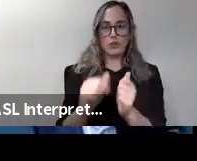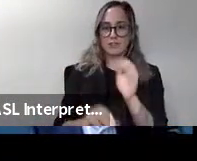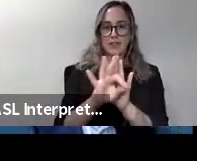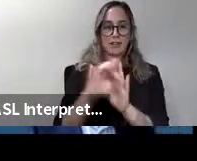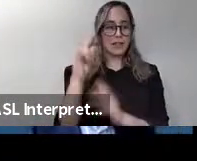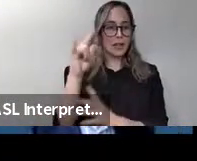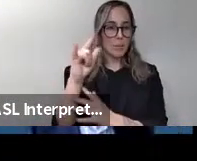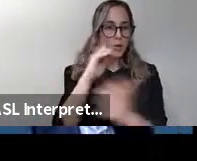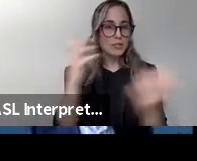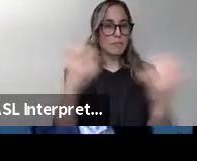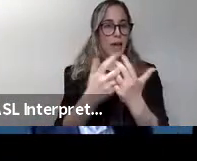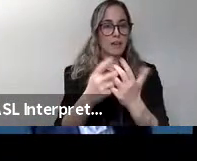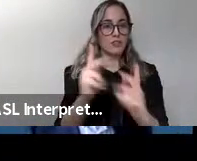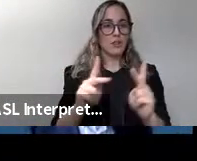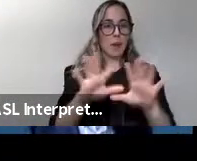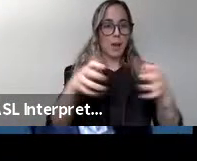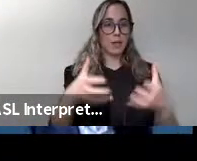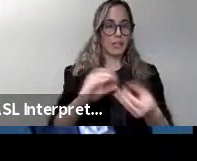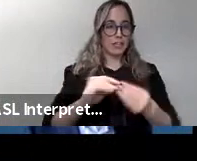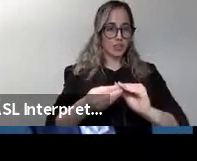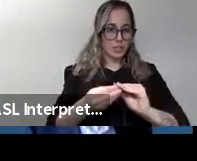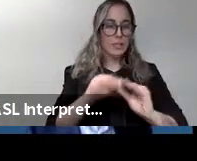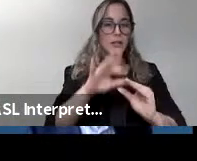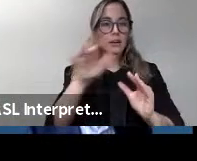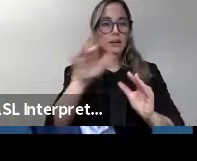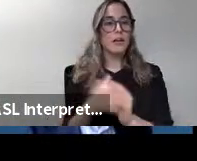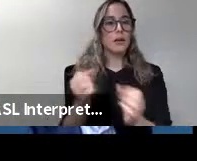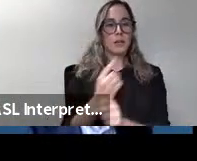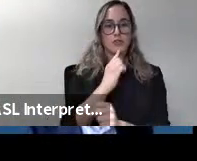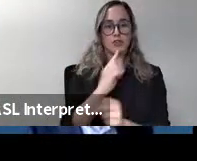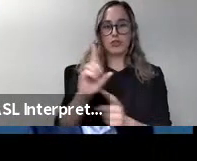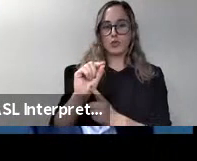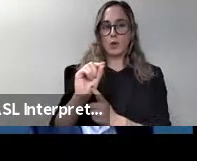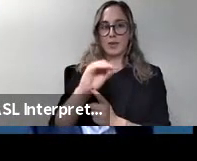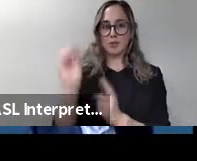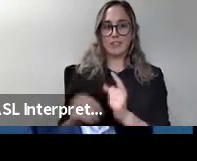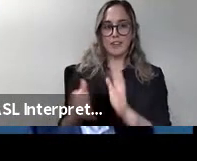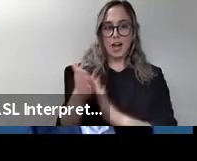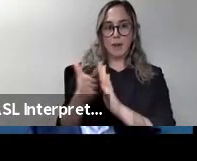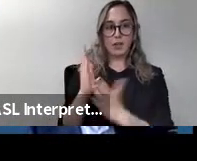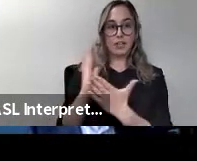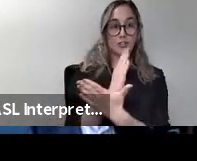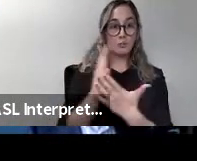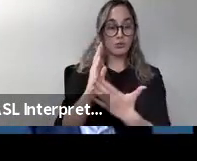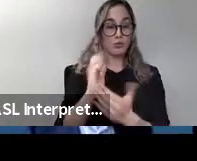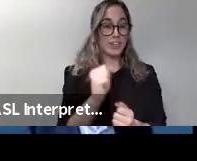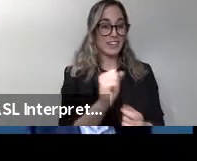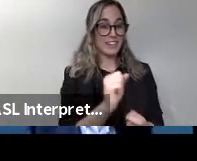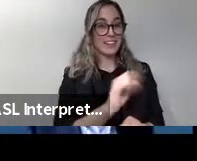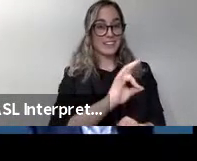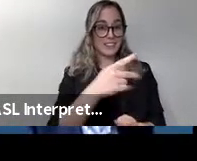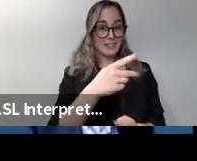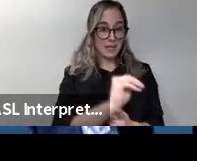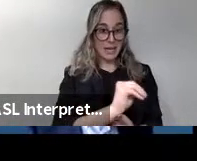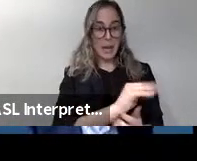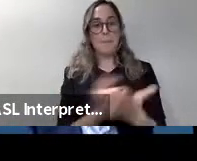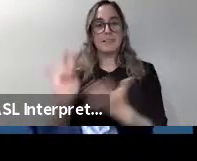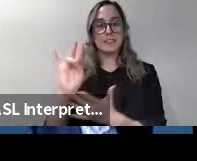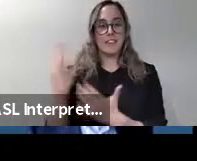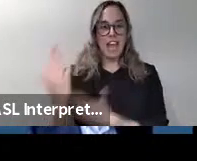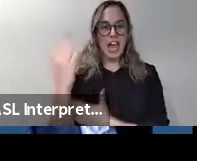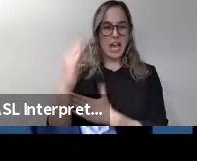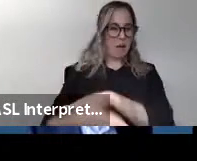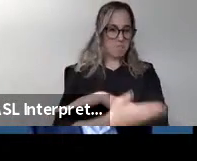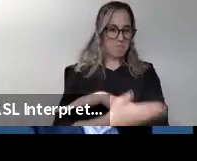the population percentage of airports with more than 20% operations between the hours of 10 p.m. and 7 a.m. Operational data came